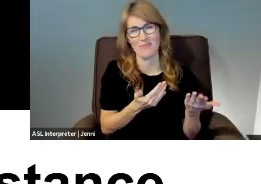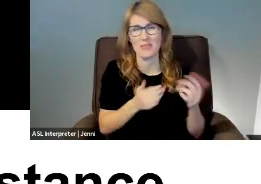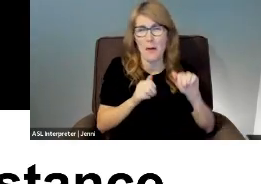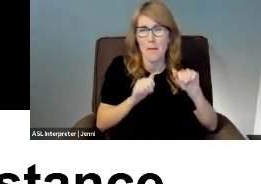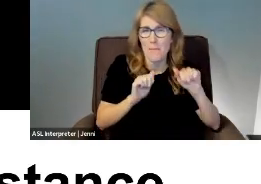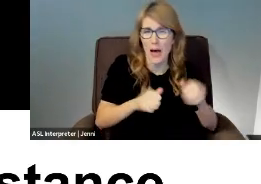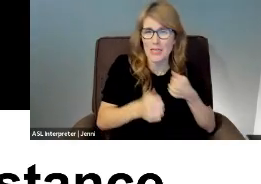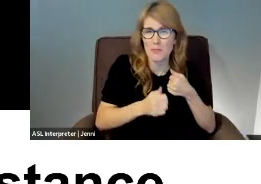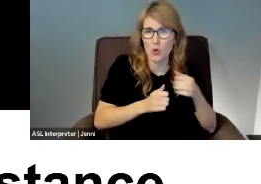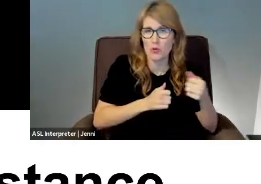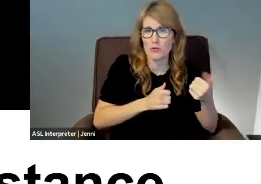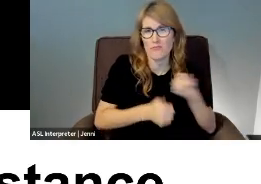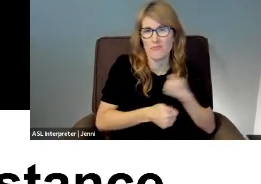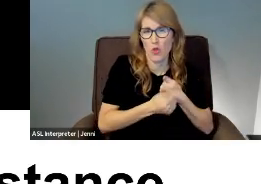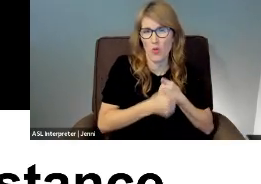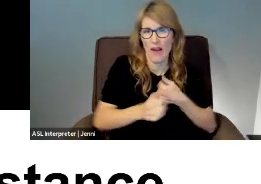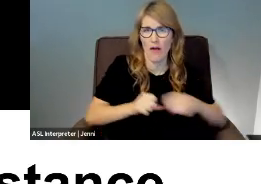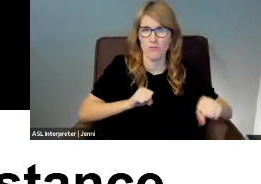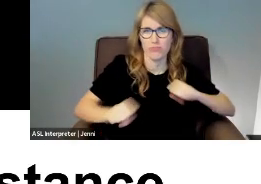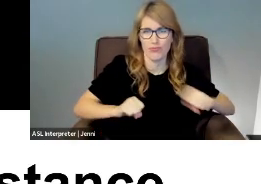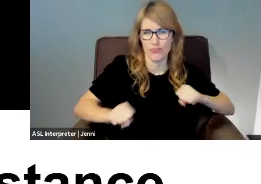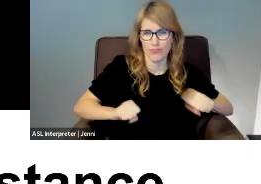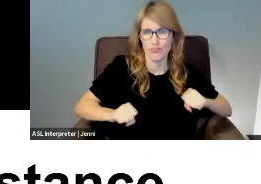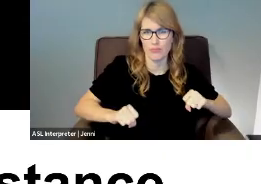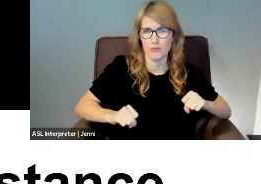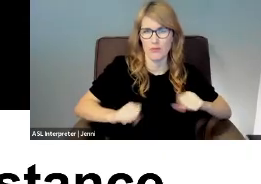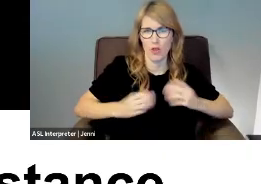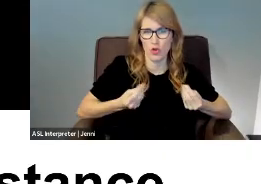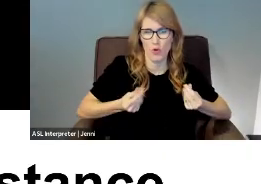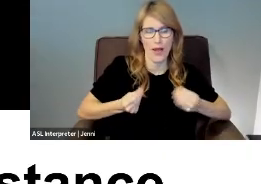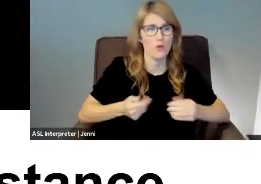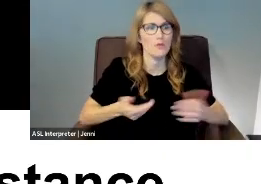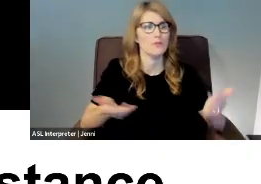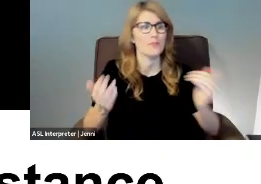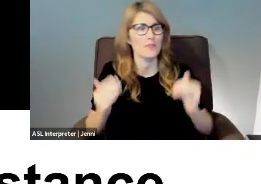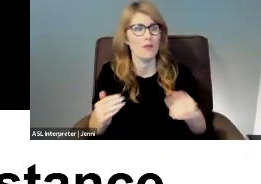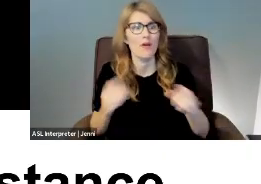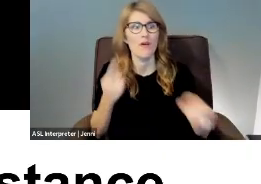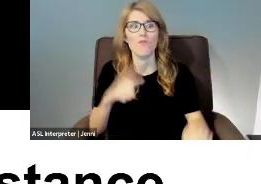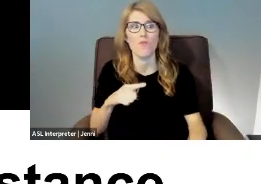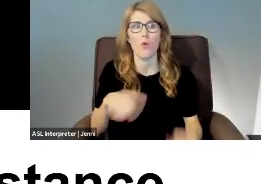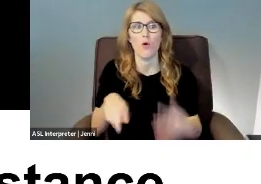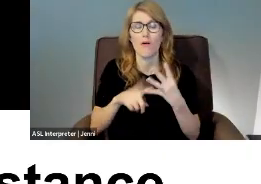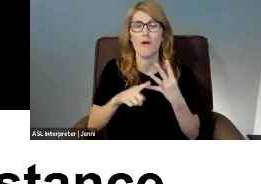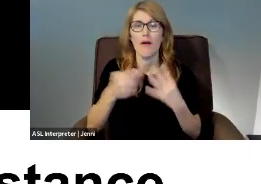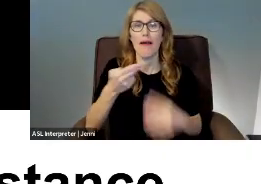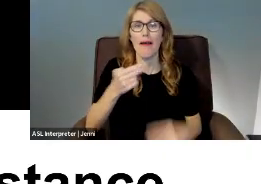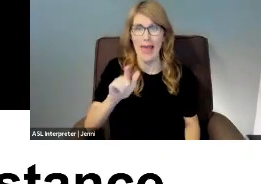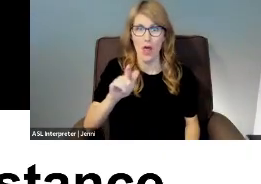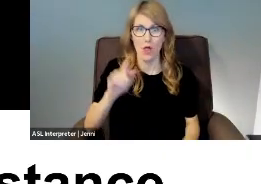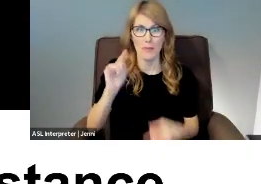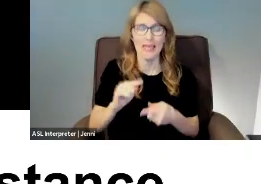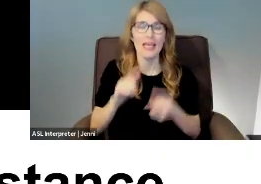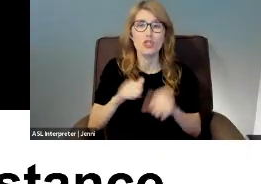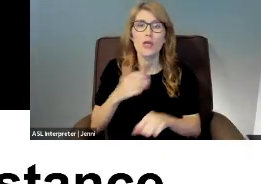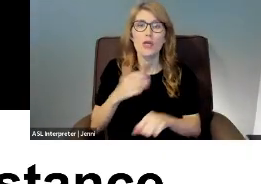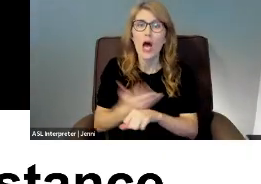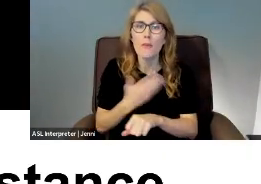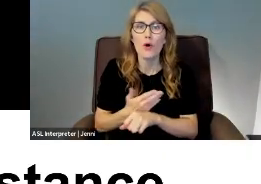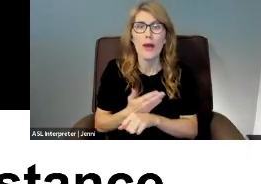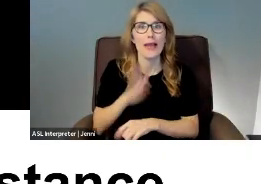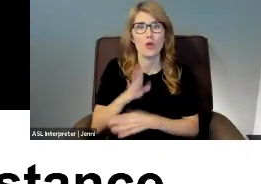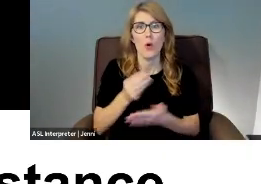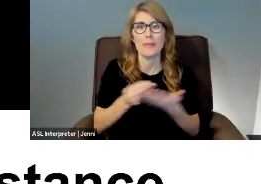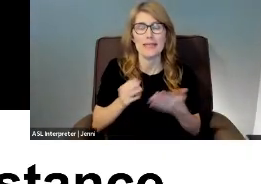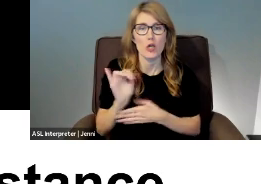Under hail mitigation, you could upgrade your building's materials, like shingles,